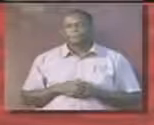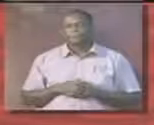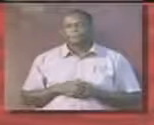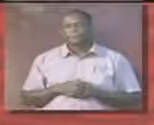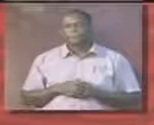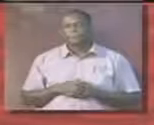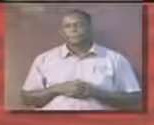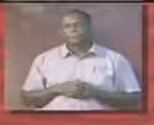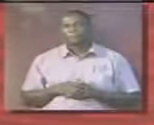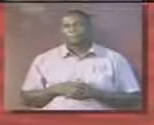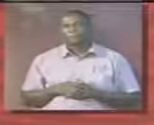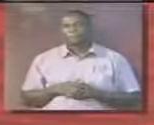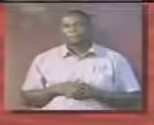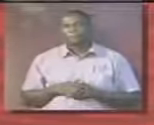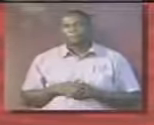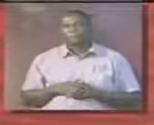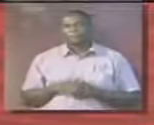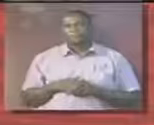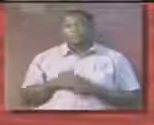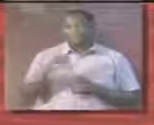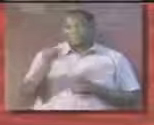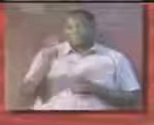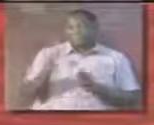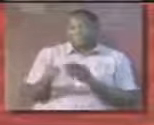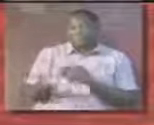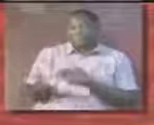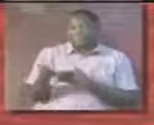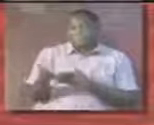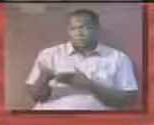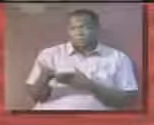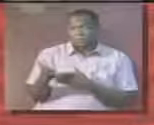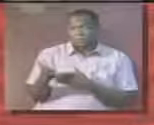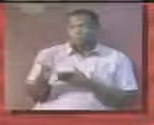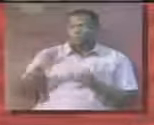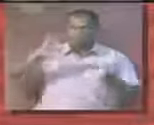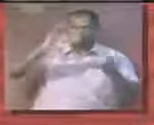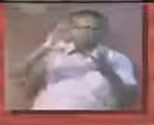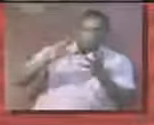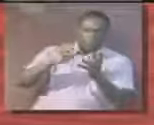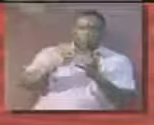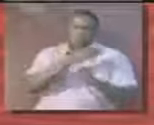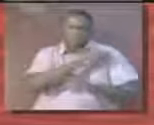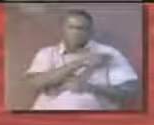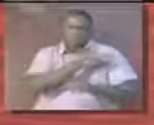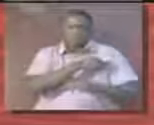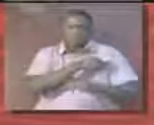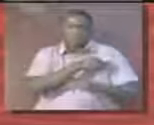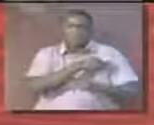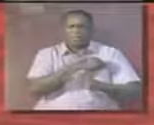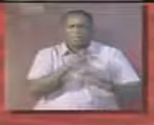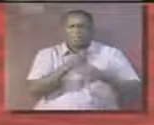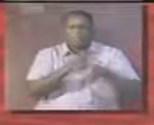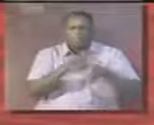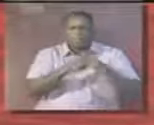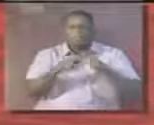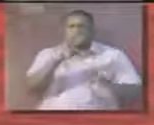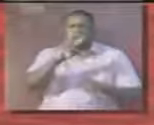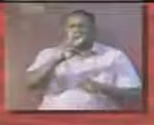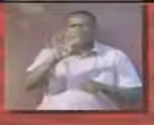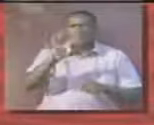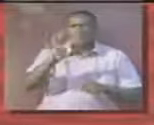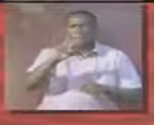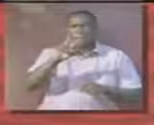occupancy. As of 10 a.m. this morning, the overall hospital occupancy is 24%. But